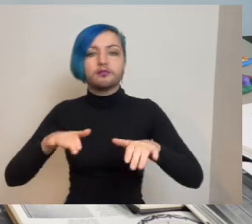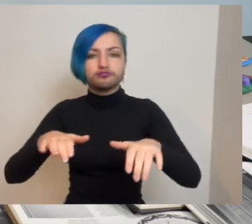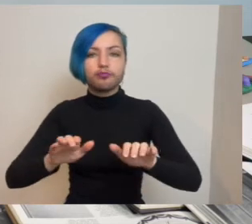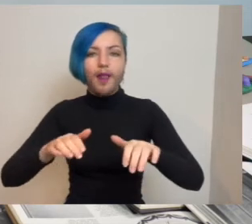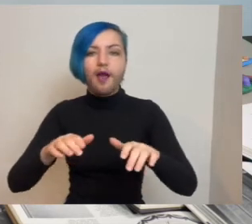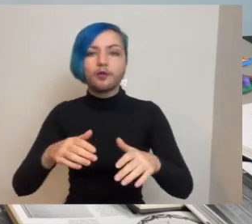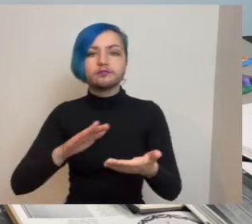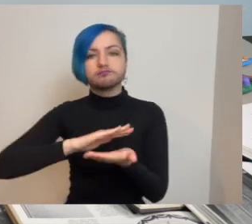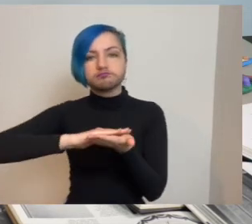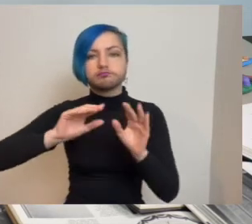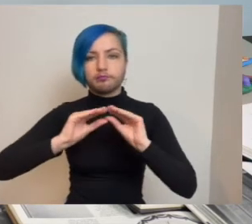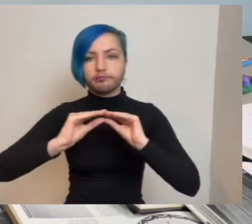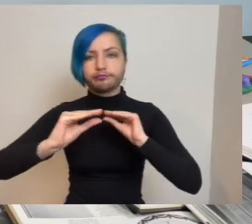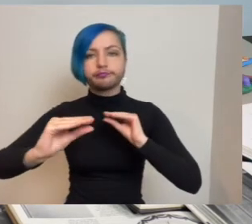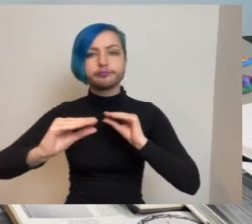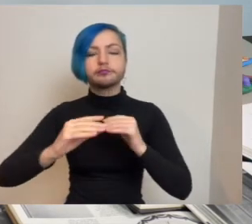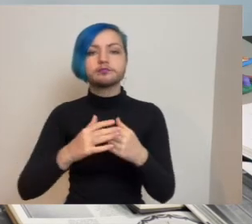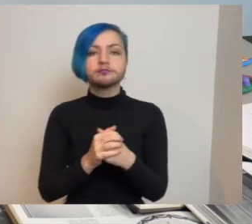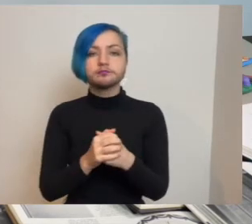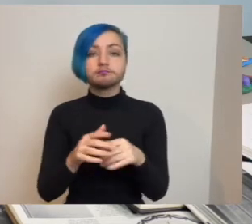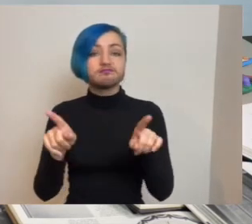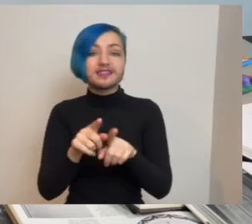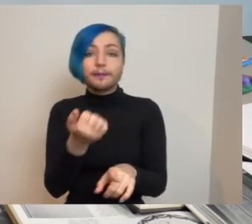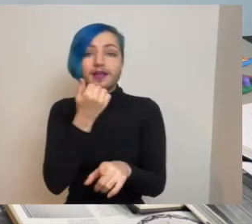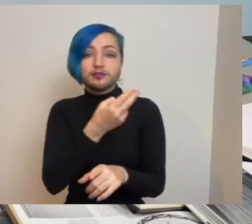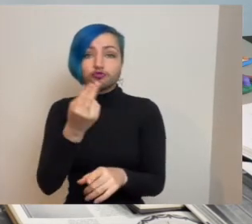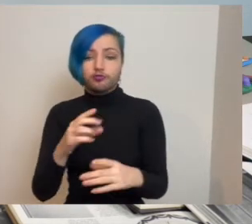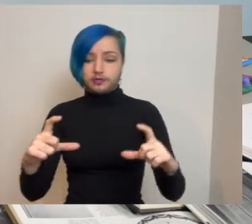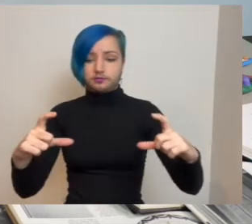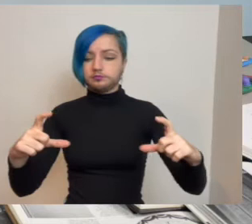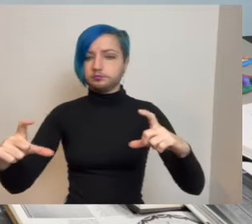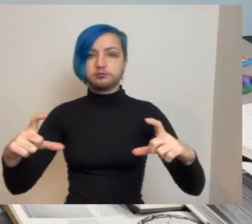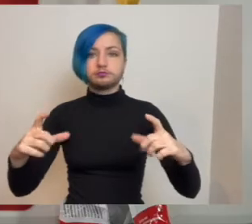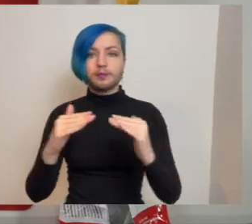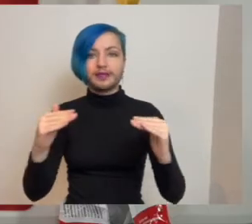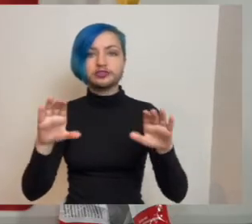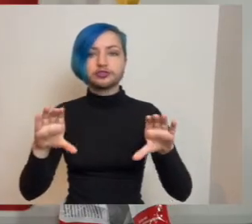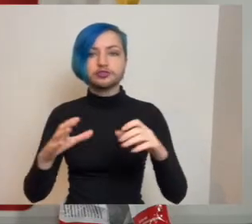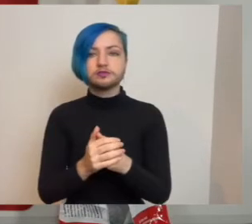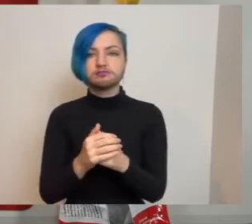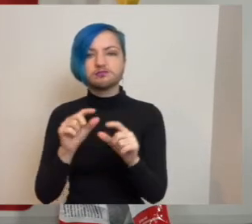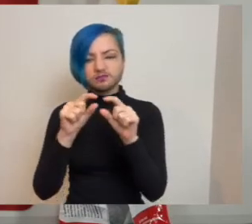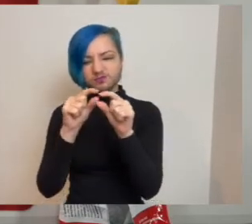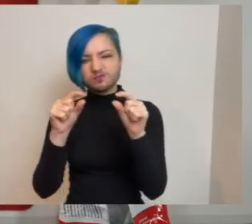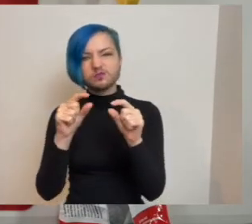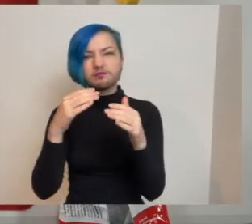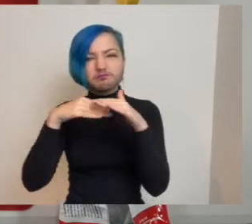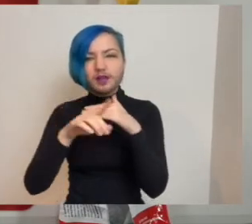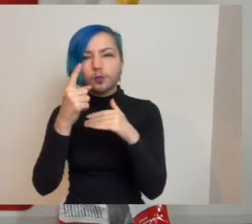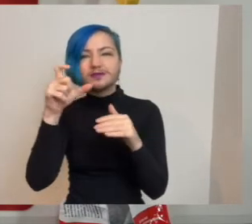out into a slab the same size as our drawing. It's about just under a centimetre thick.